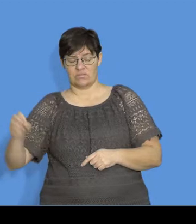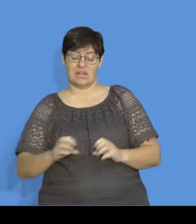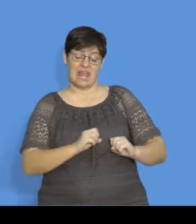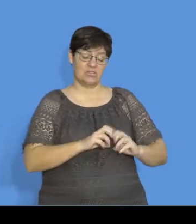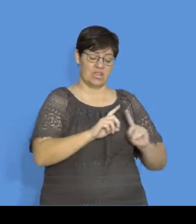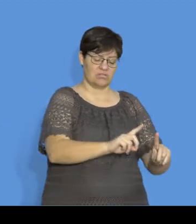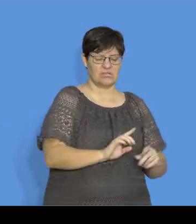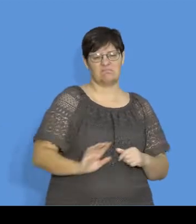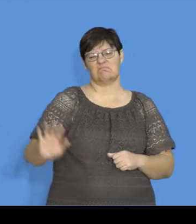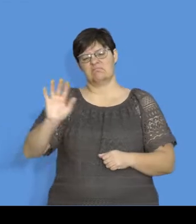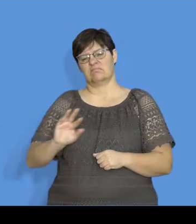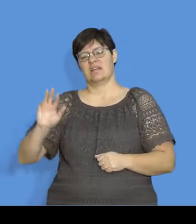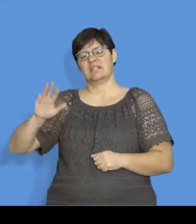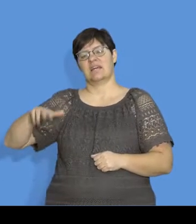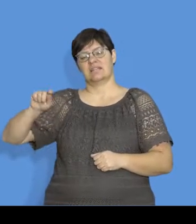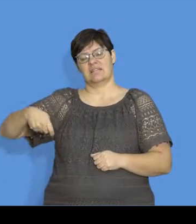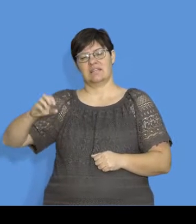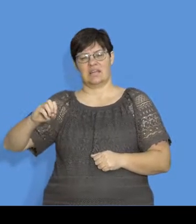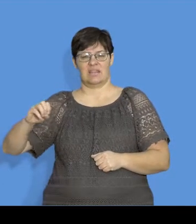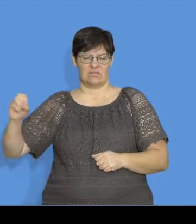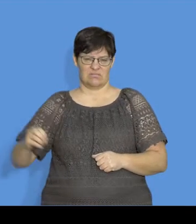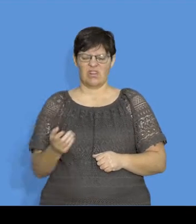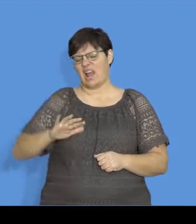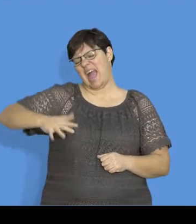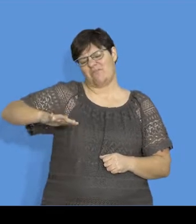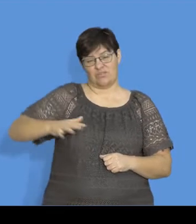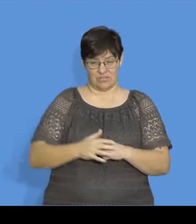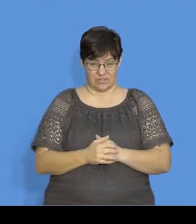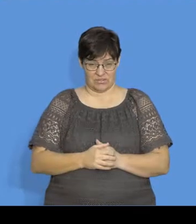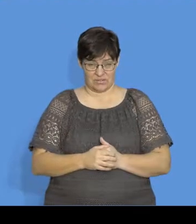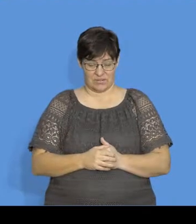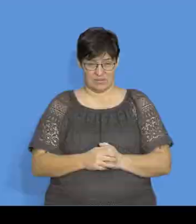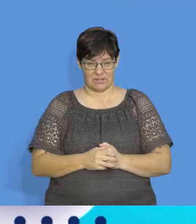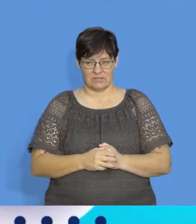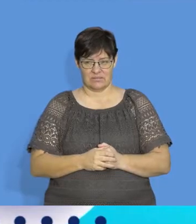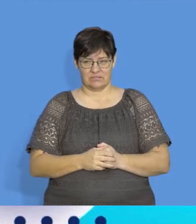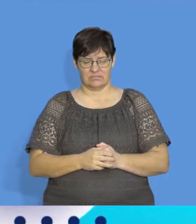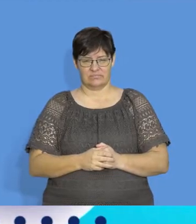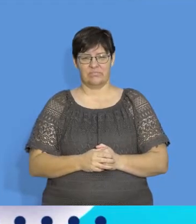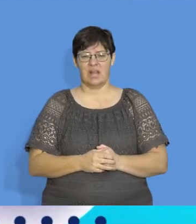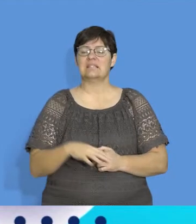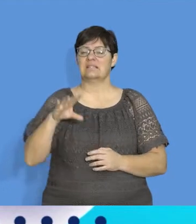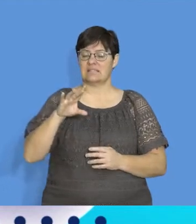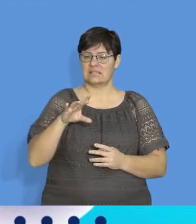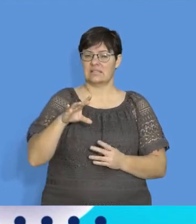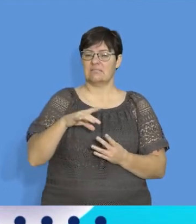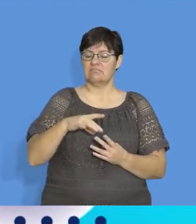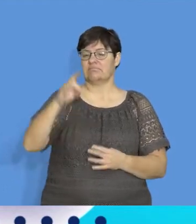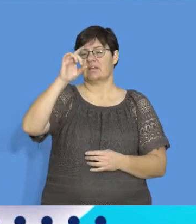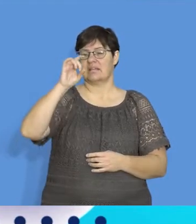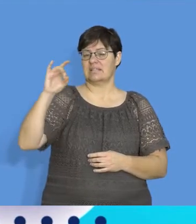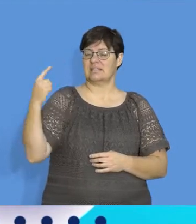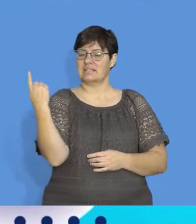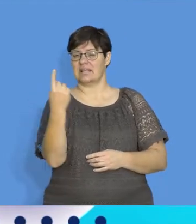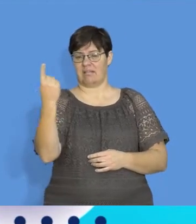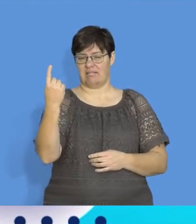25,000. Education, approximately 19. Those are just average. It's just univariate data, tells